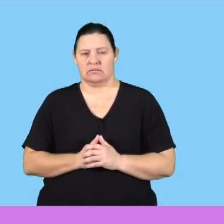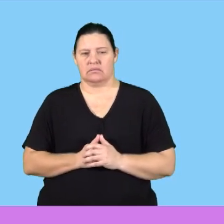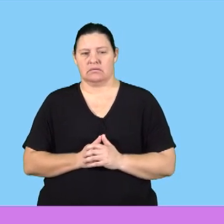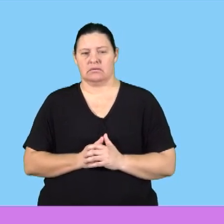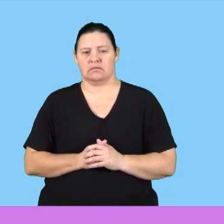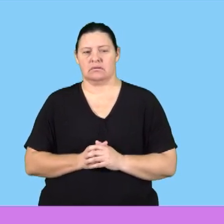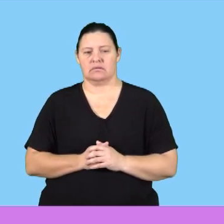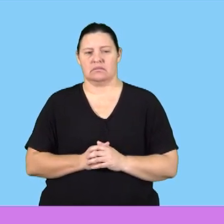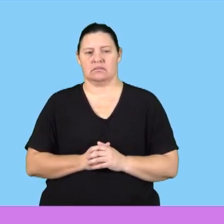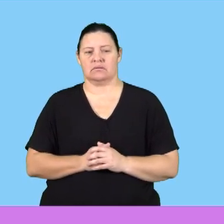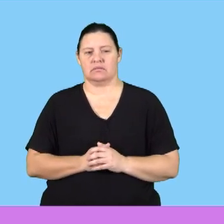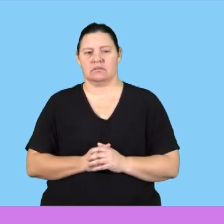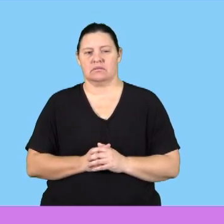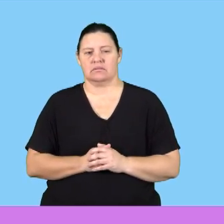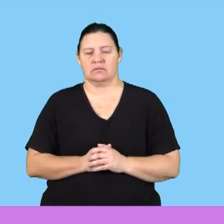rents quickly.